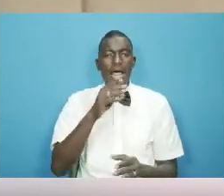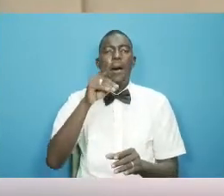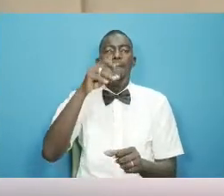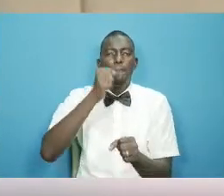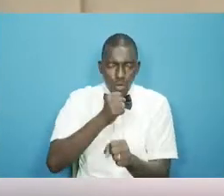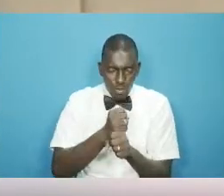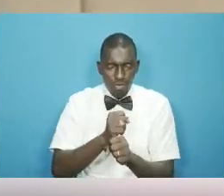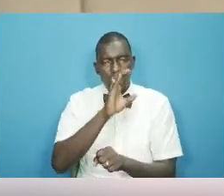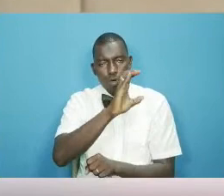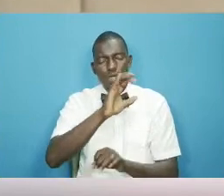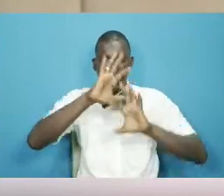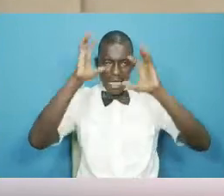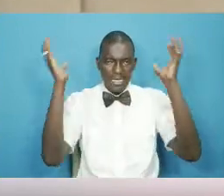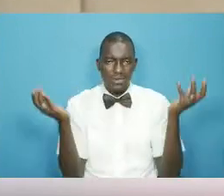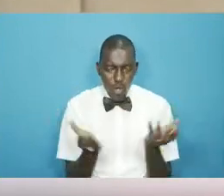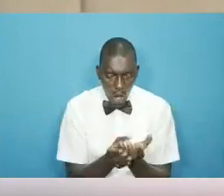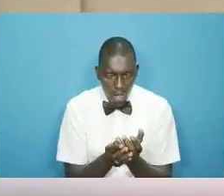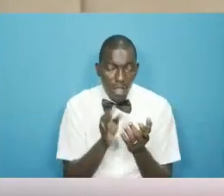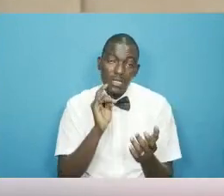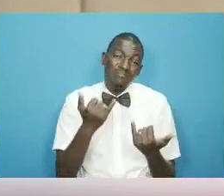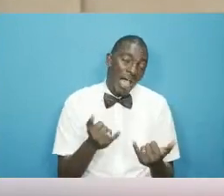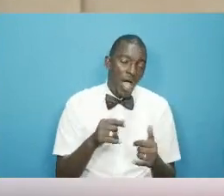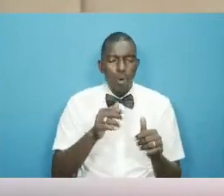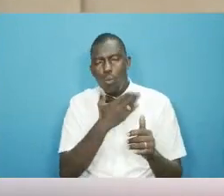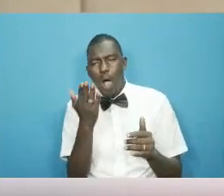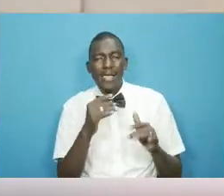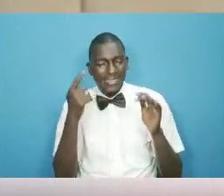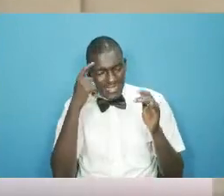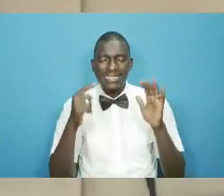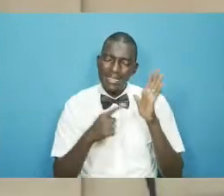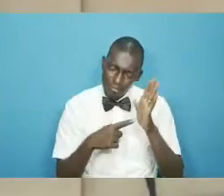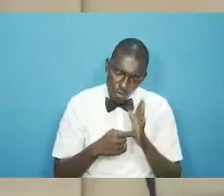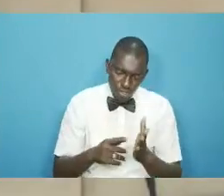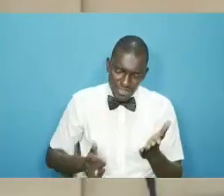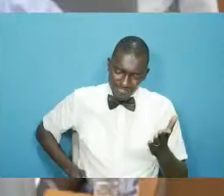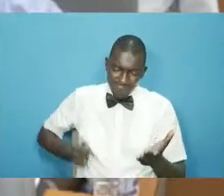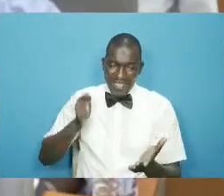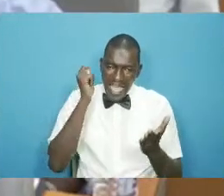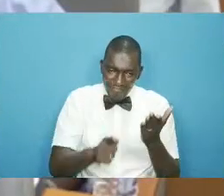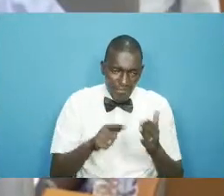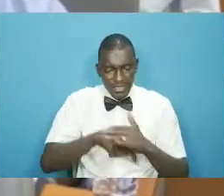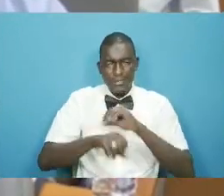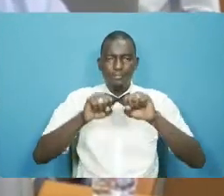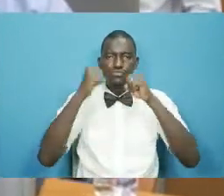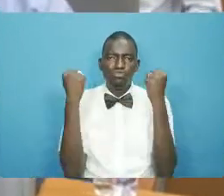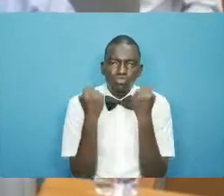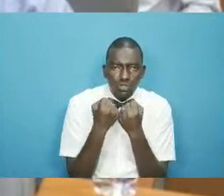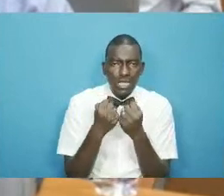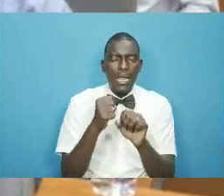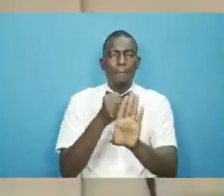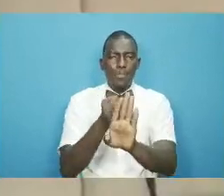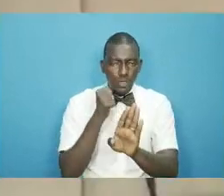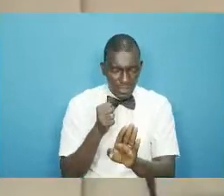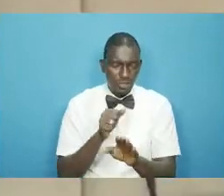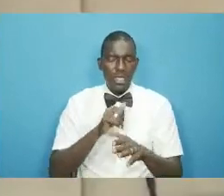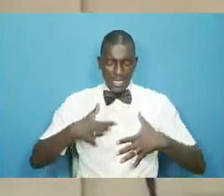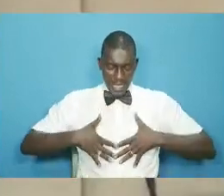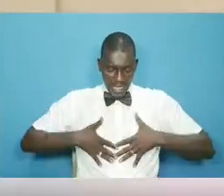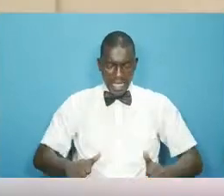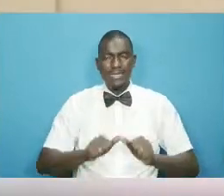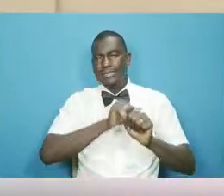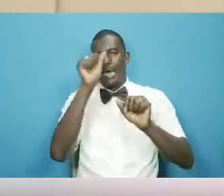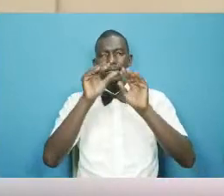of the country as a whole, and that's why it's important to invest in social protection, health and